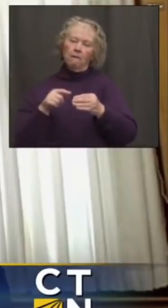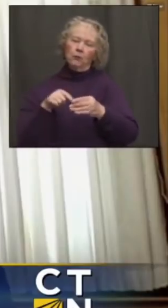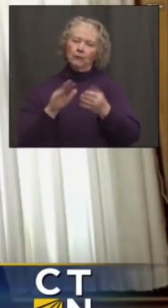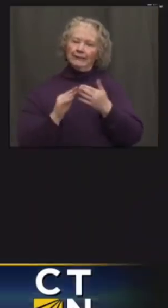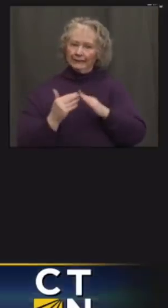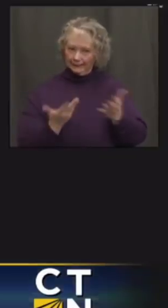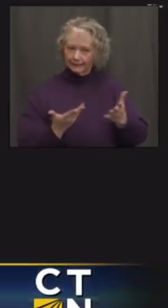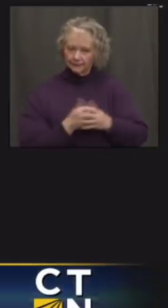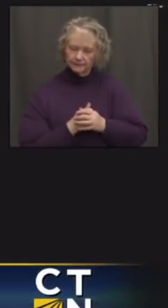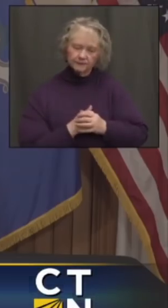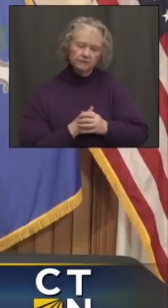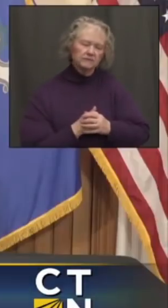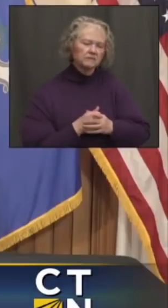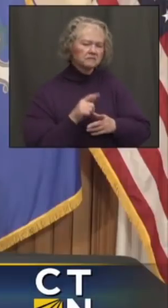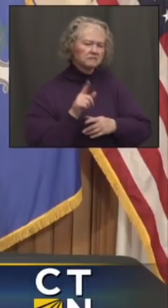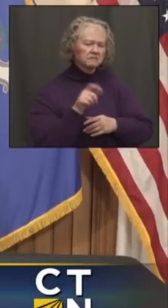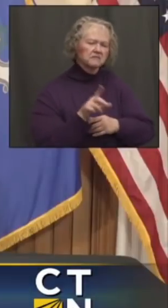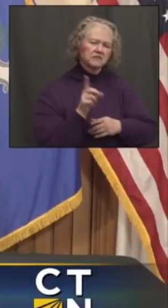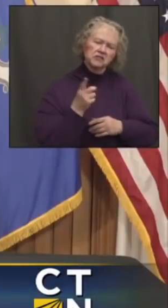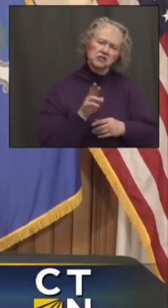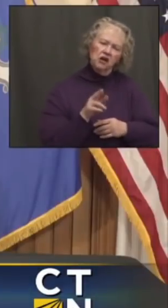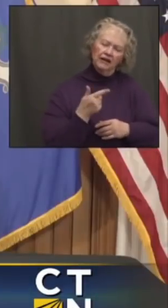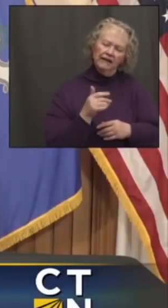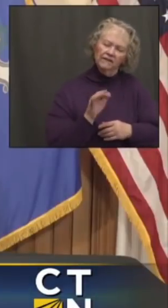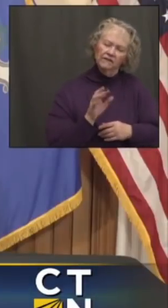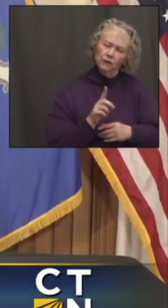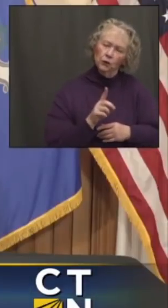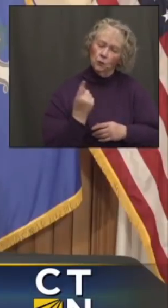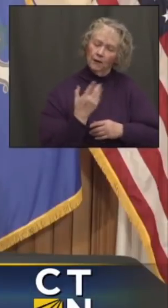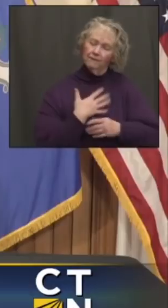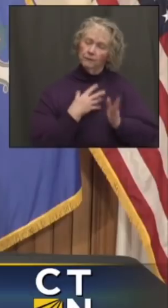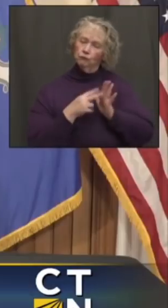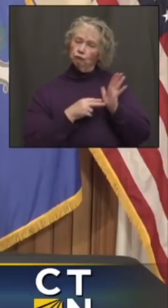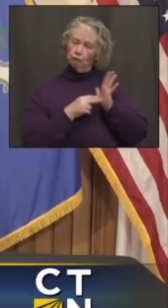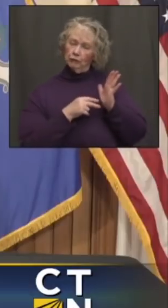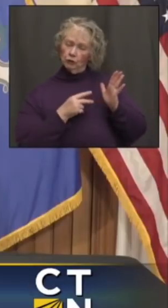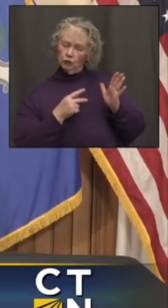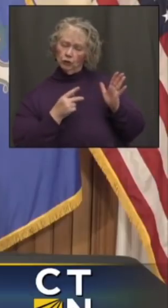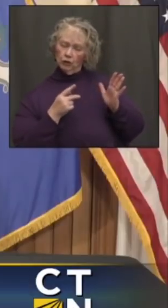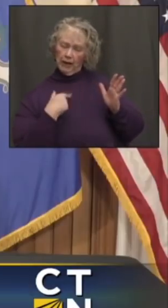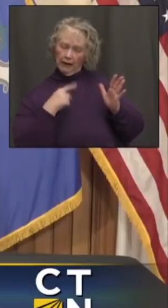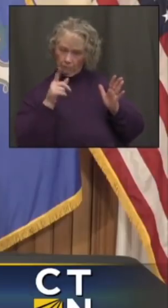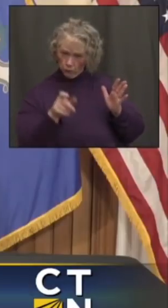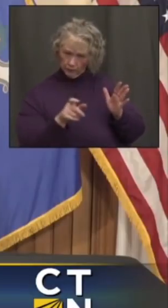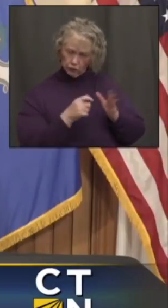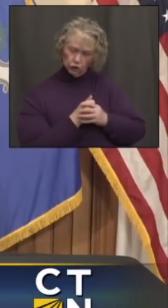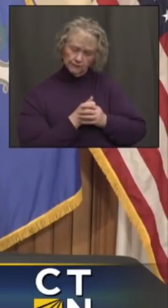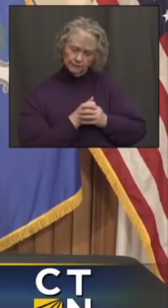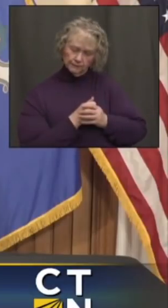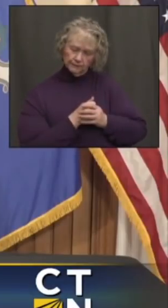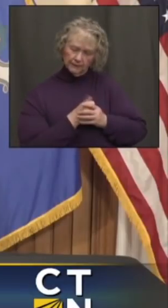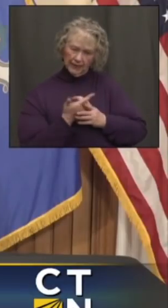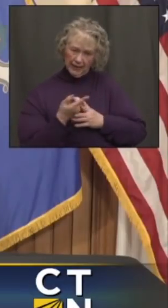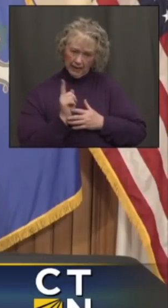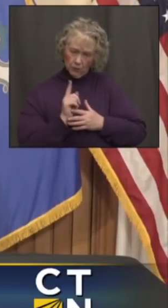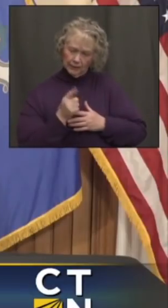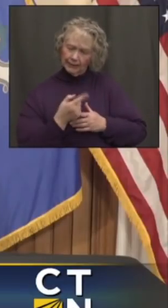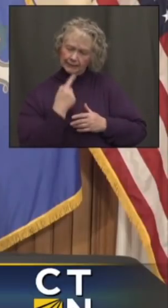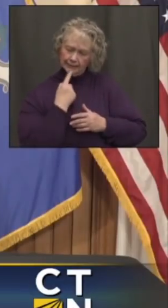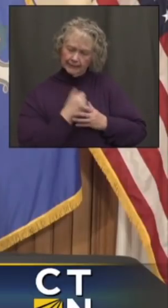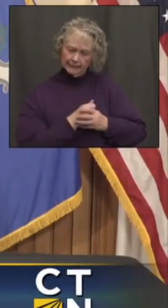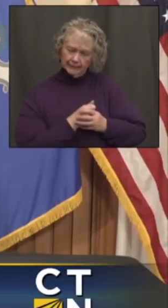areas where we need to provide more help and more interventions for those local teams to make sure they're staying at